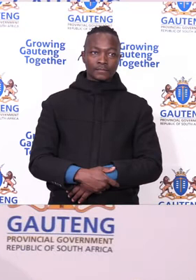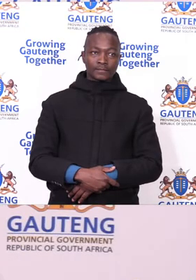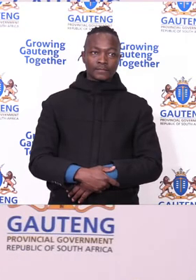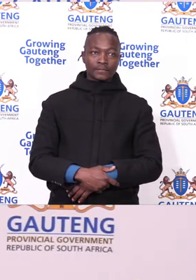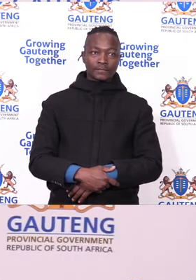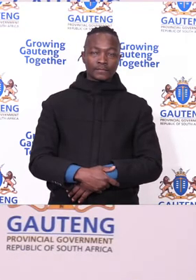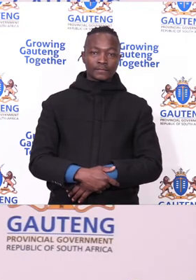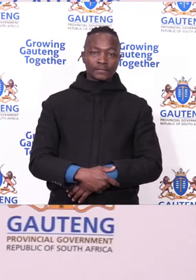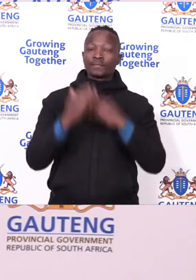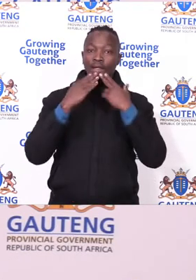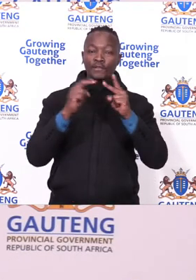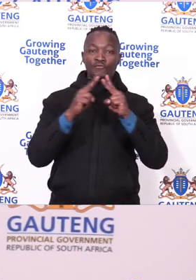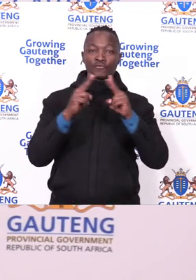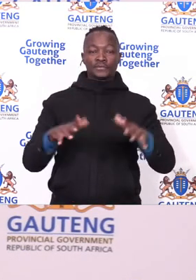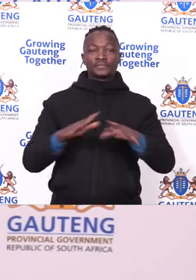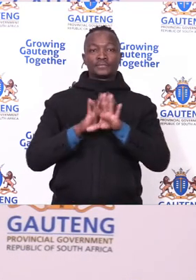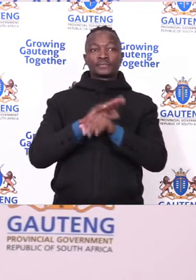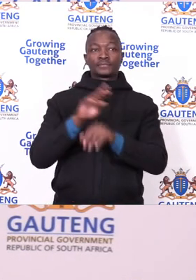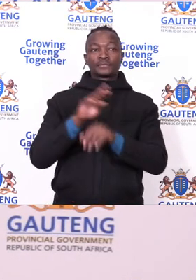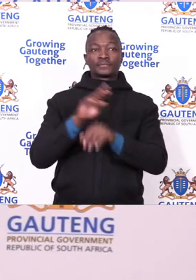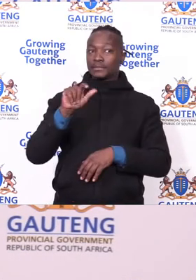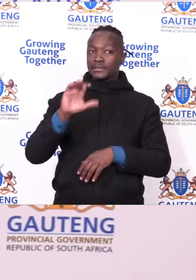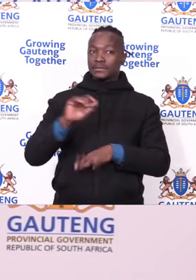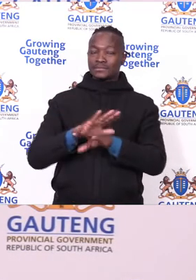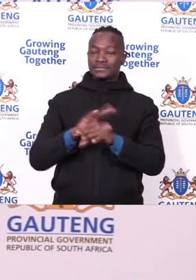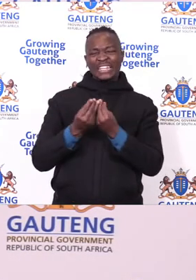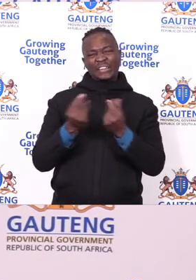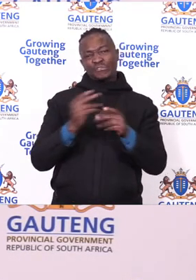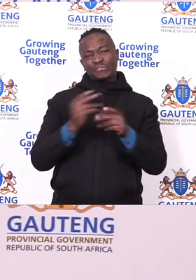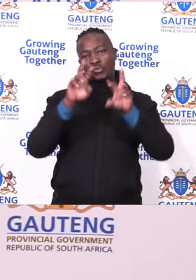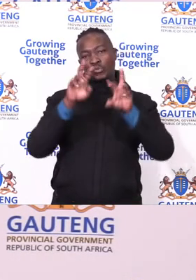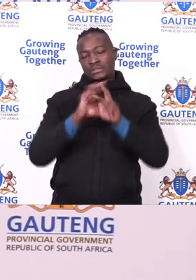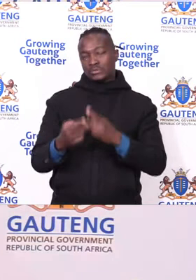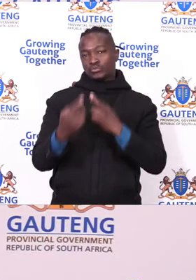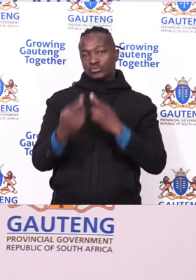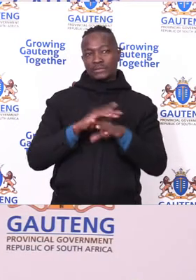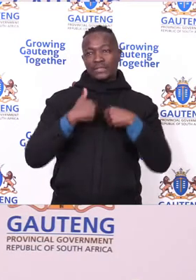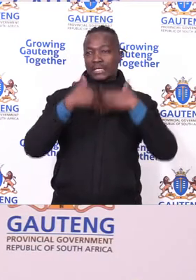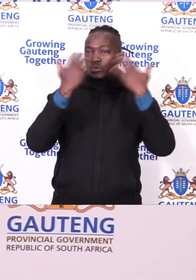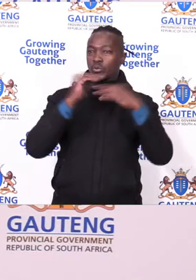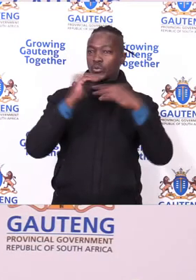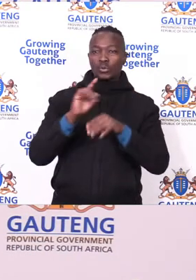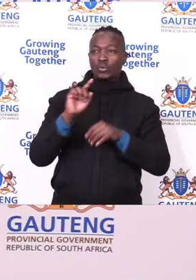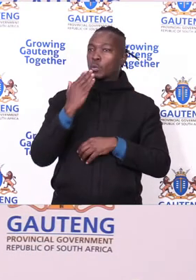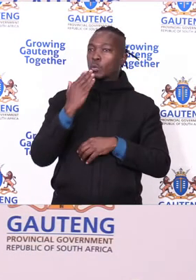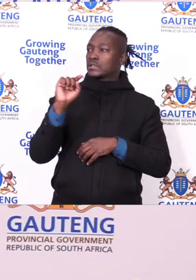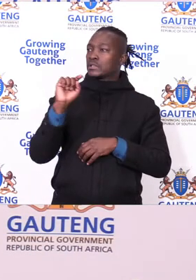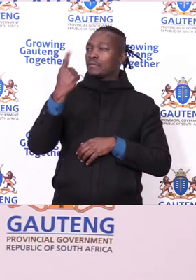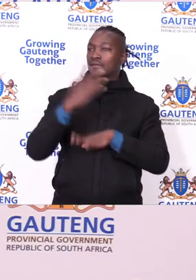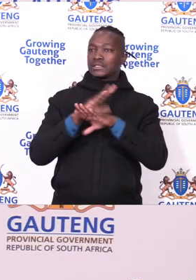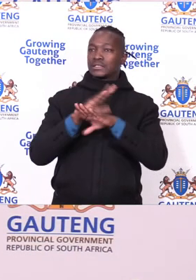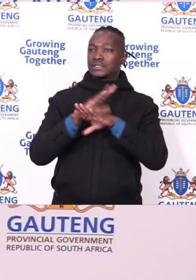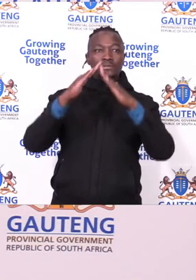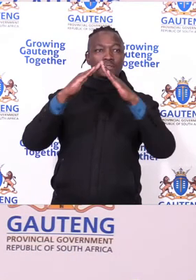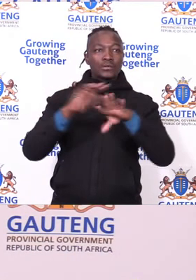Thank you very much. MSs, there's some few questions that we received. I don't know if first in the house, if we can